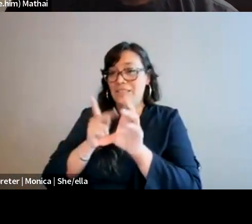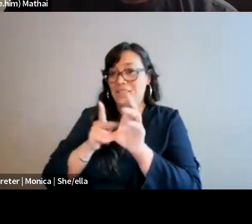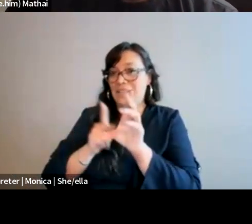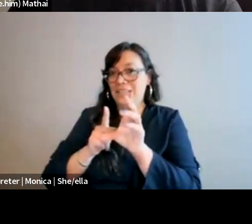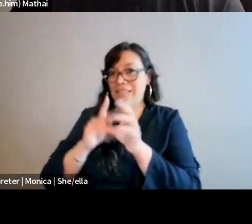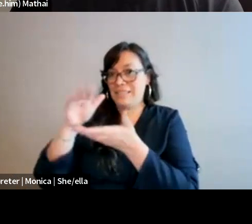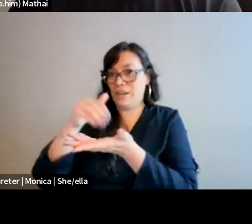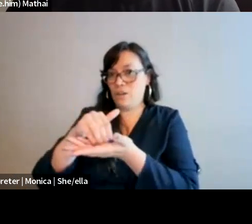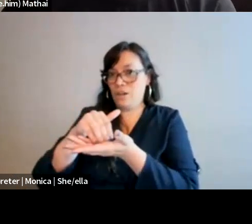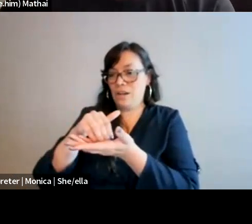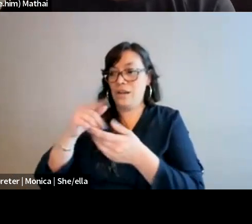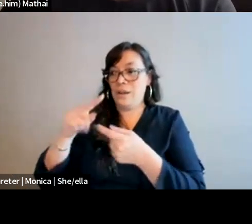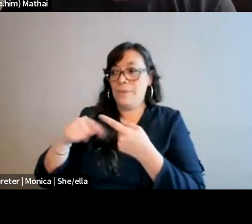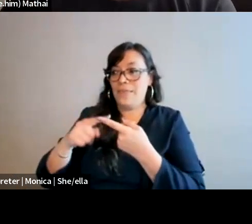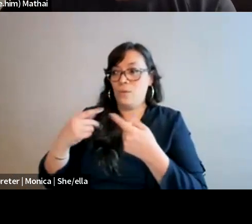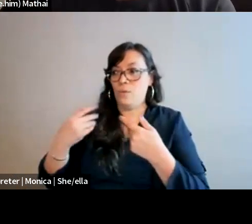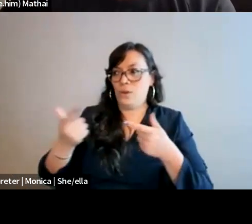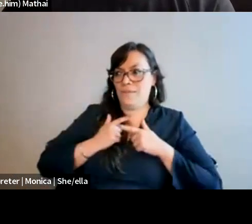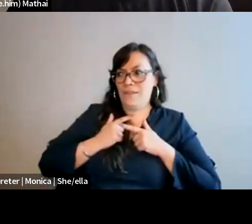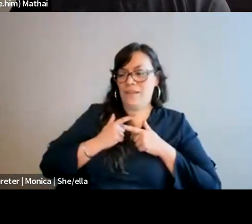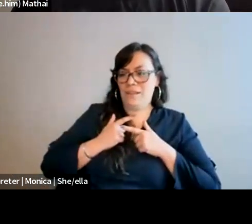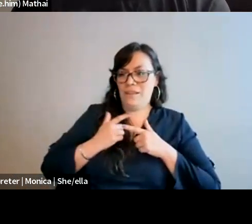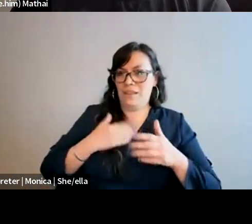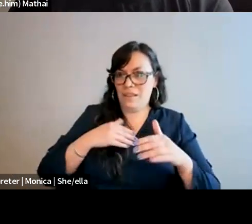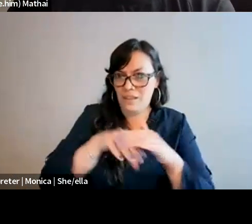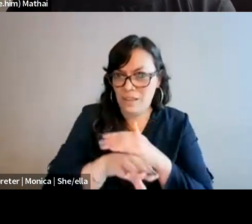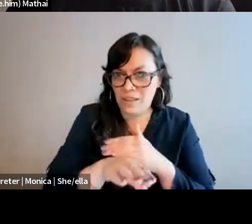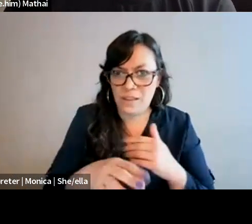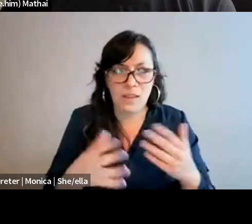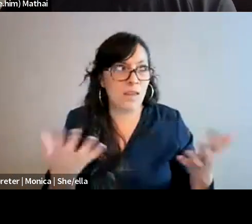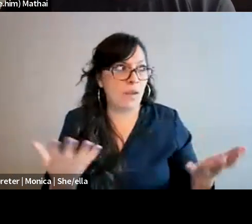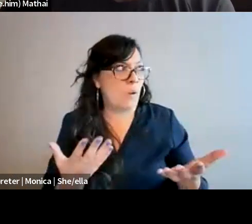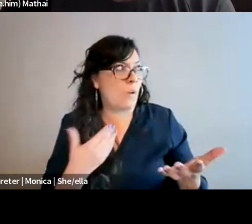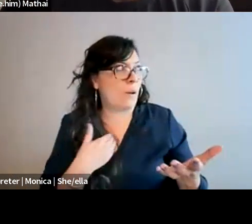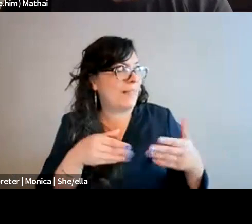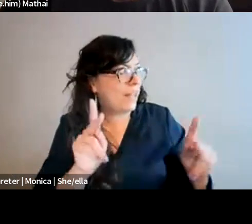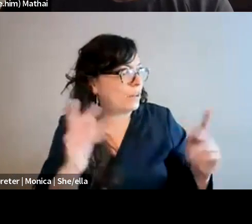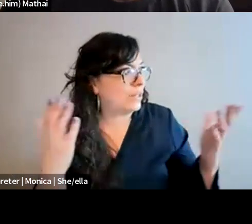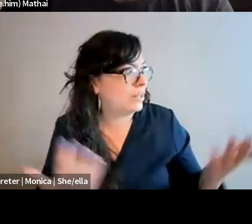could. But then when we were given the boardroom, I was like, oh, wait, what's going on?